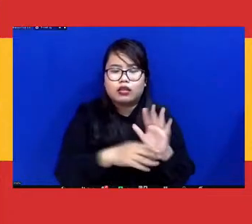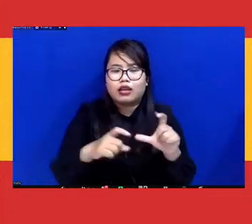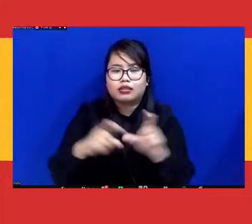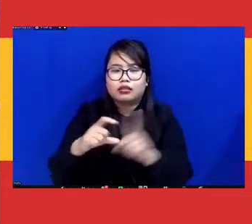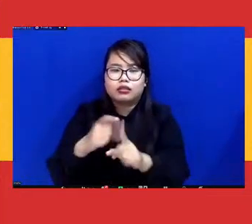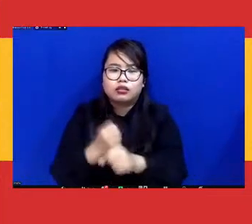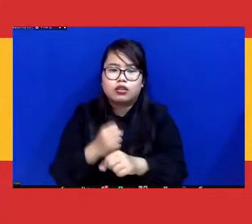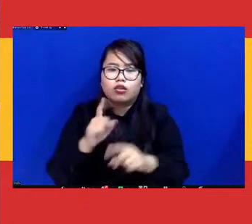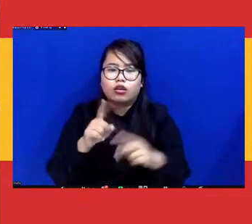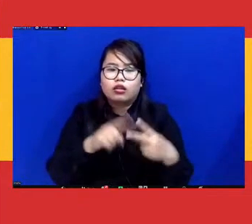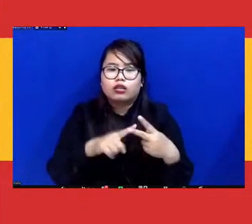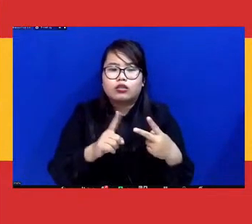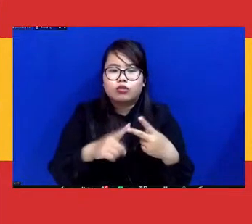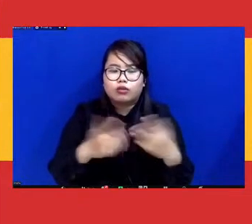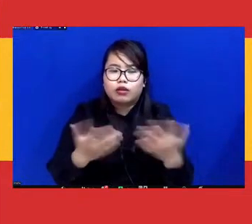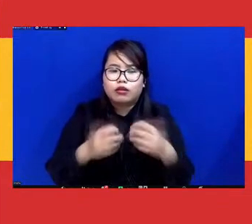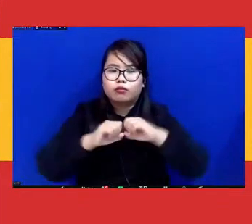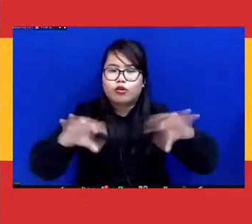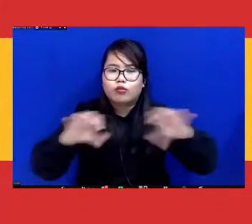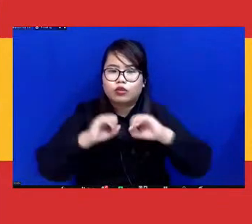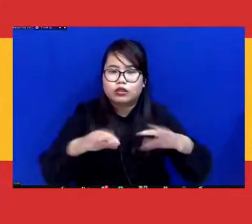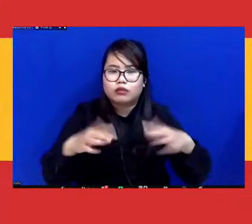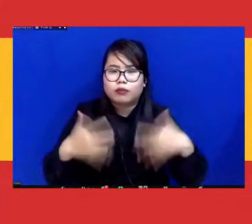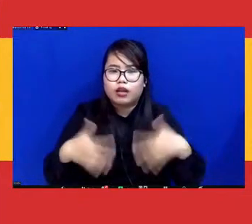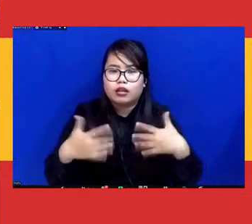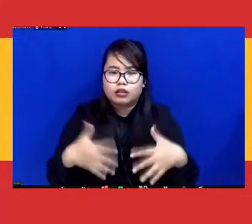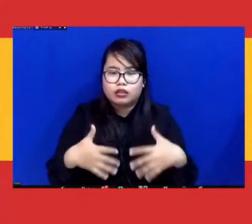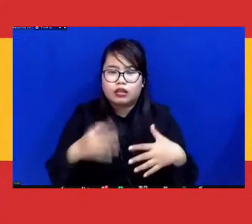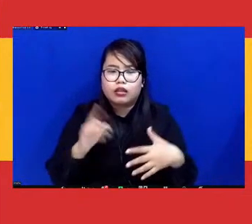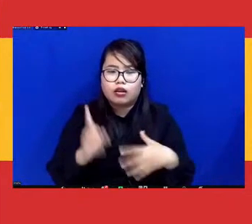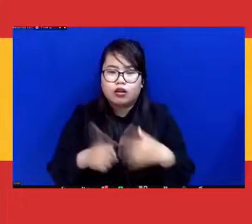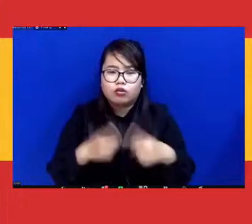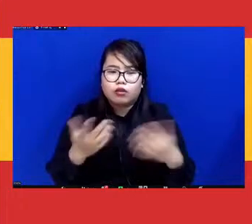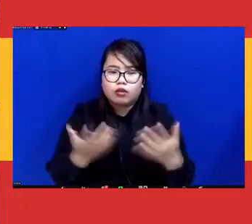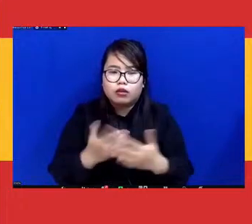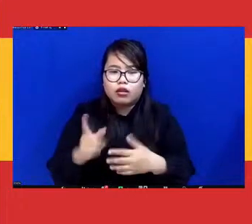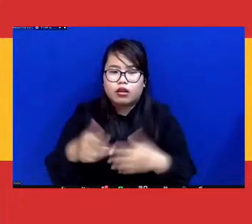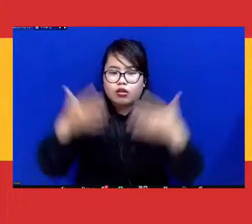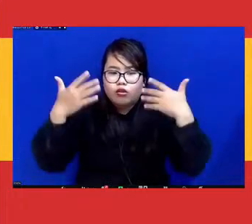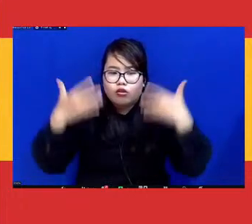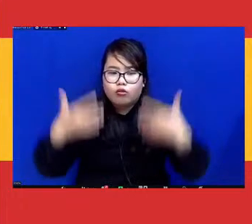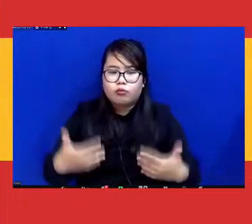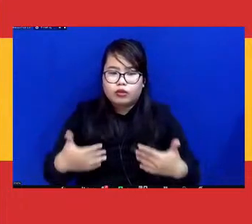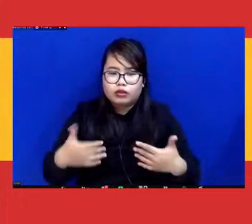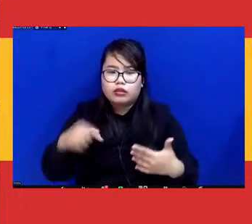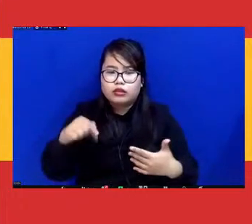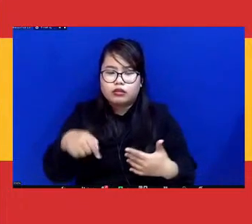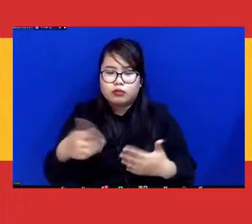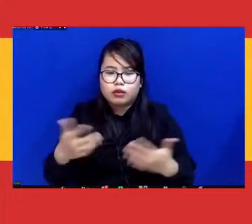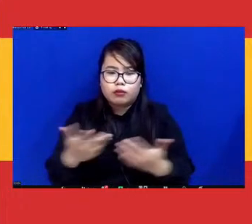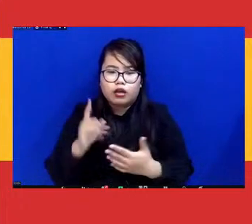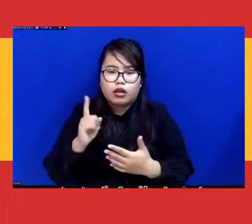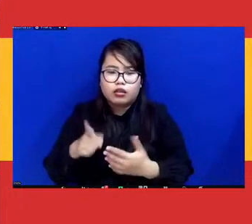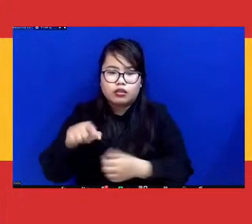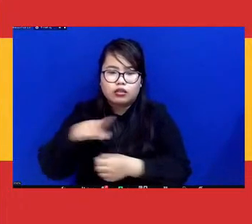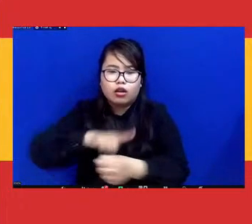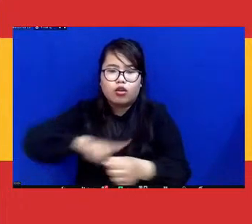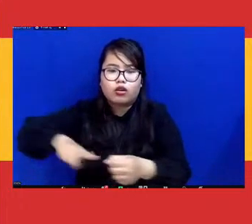the promising practices in instilling human rights-based approach into the local resiliency